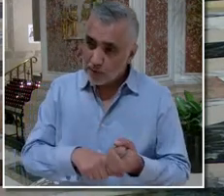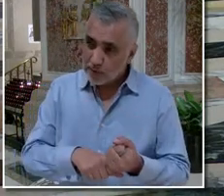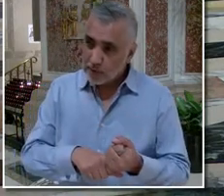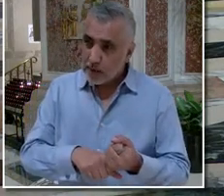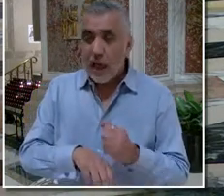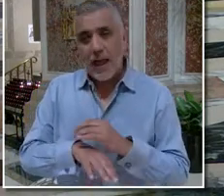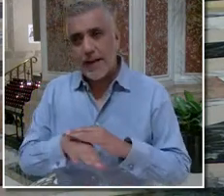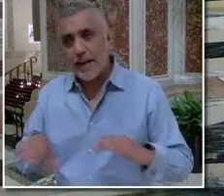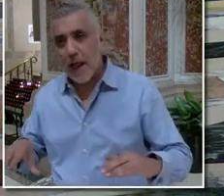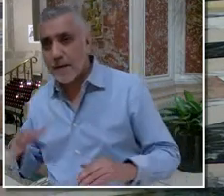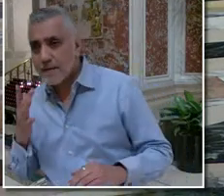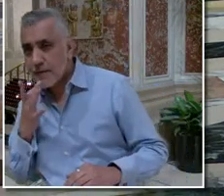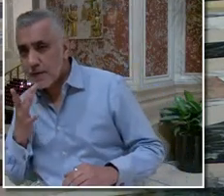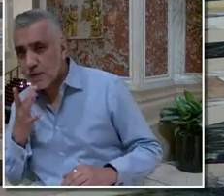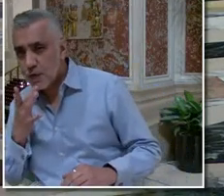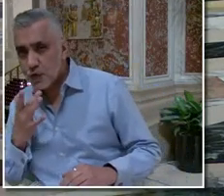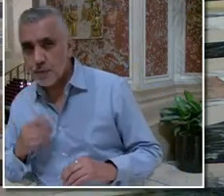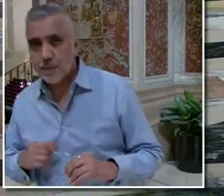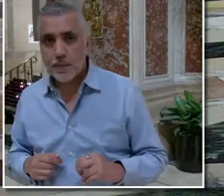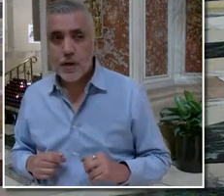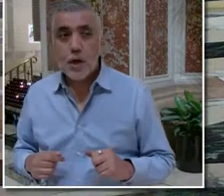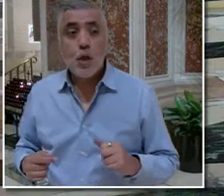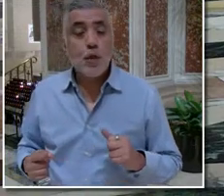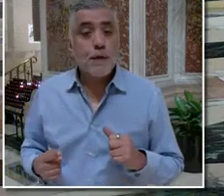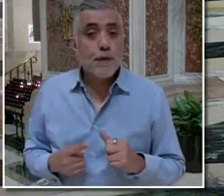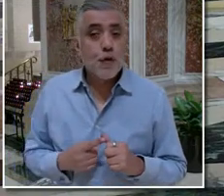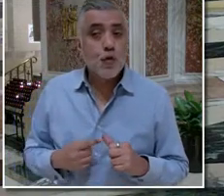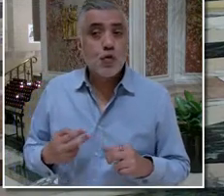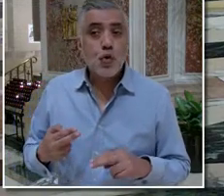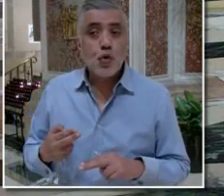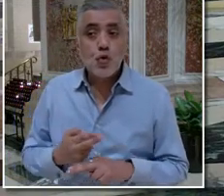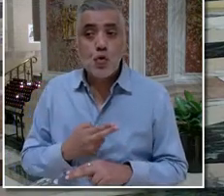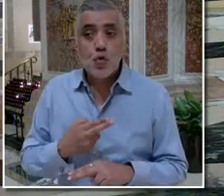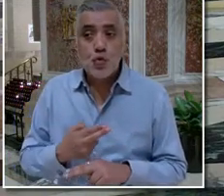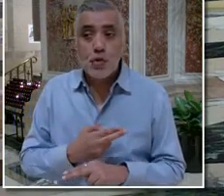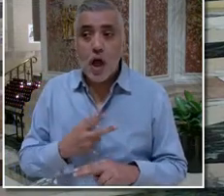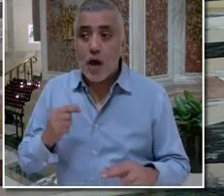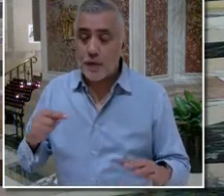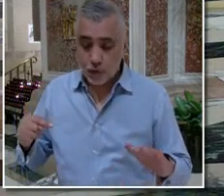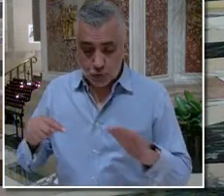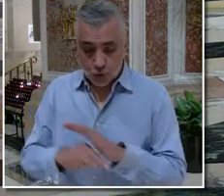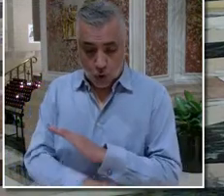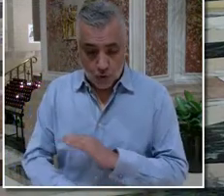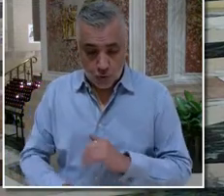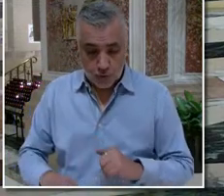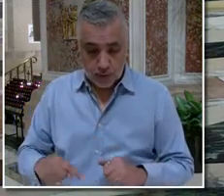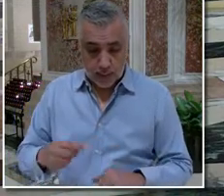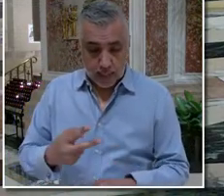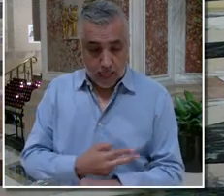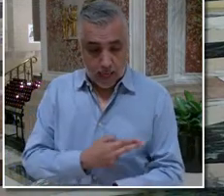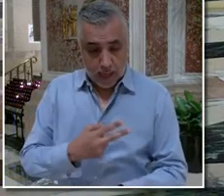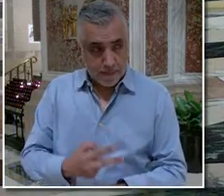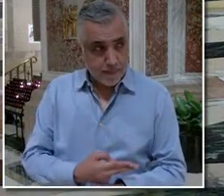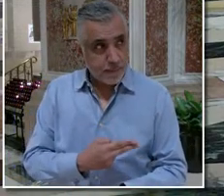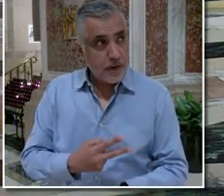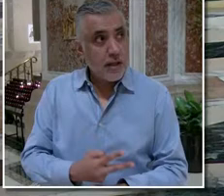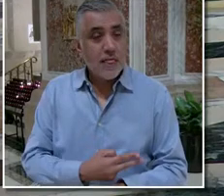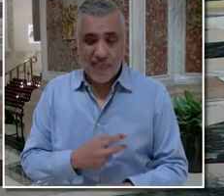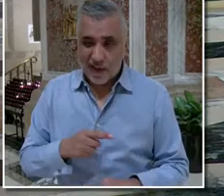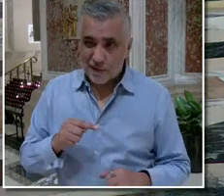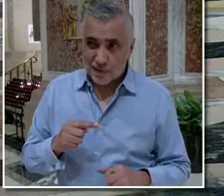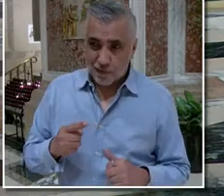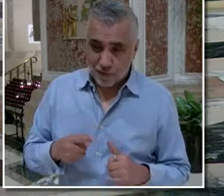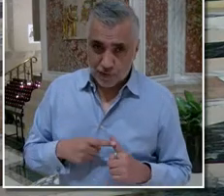flavors. The first use of the blood of the slaughtered lamb that was originally